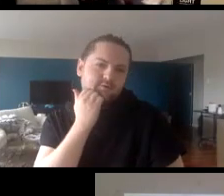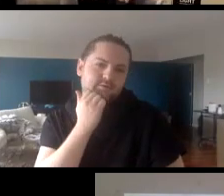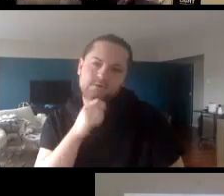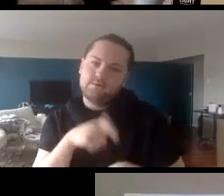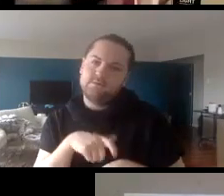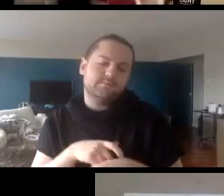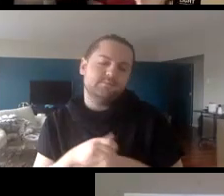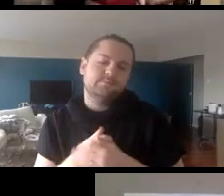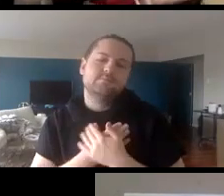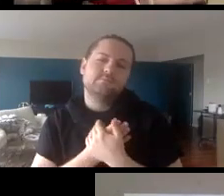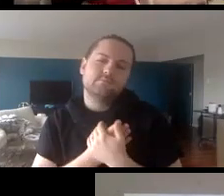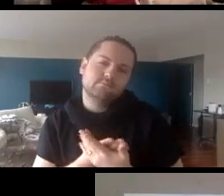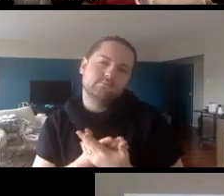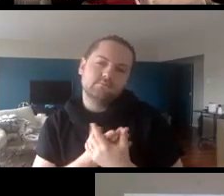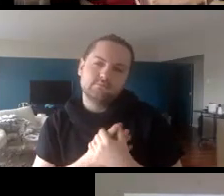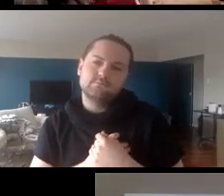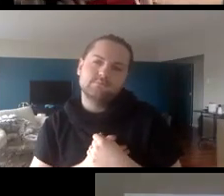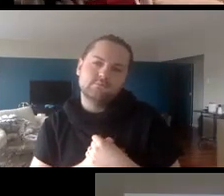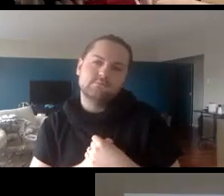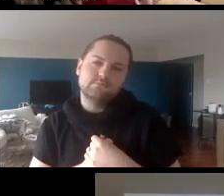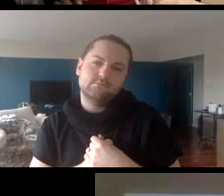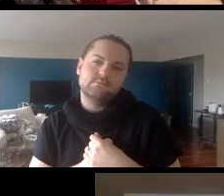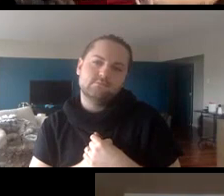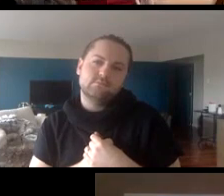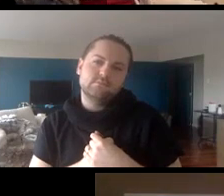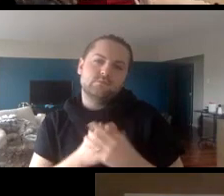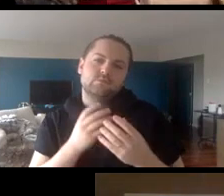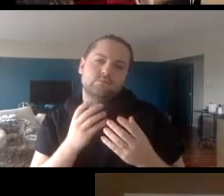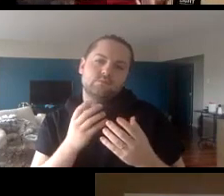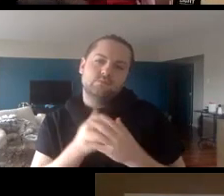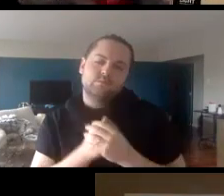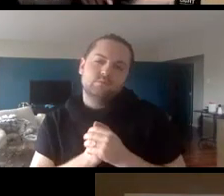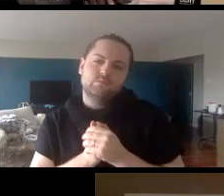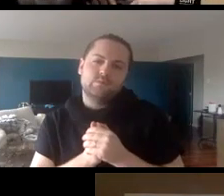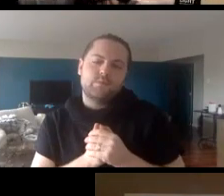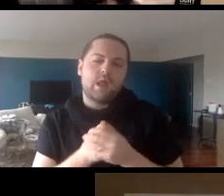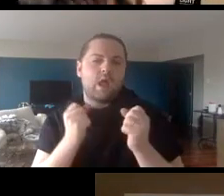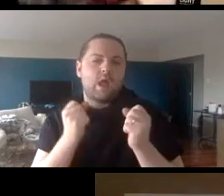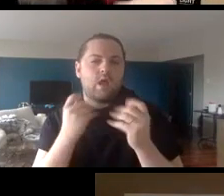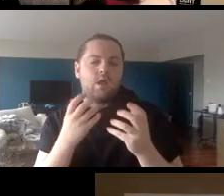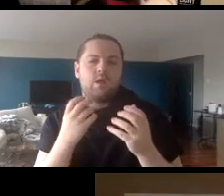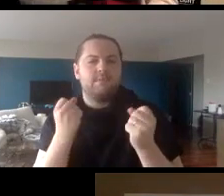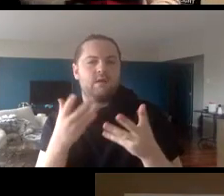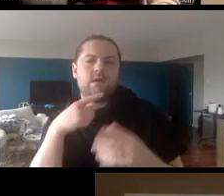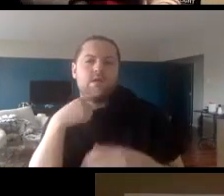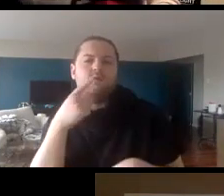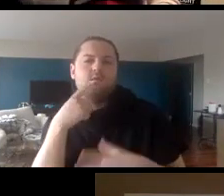constant challenge that I face on a day-to-day basis, and it happens with every performance.